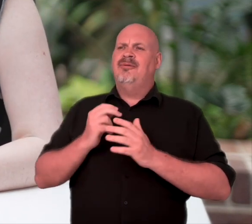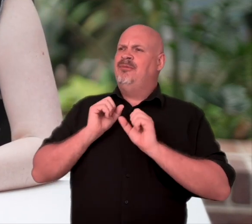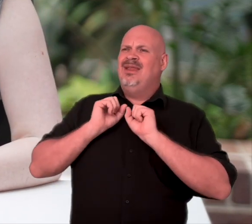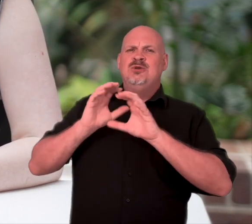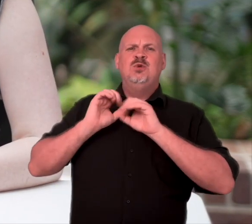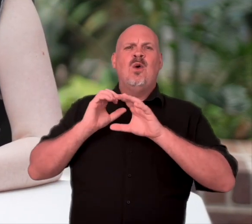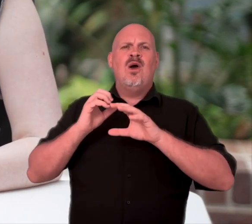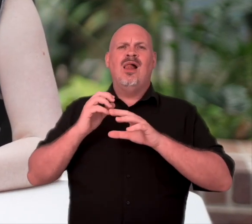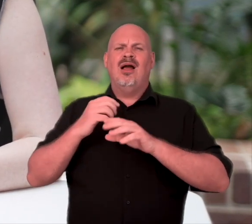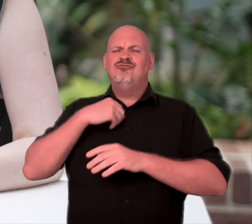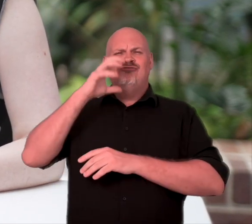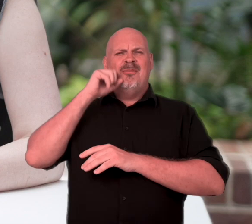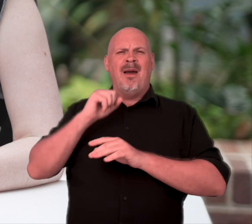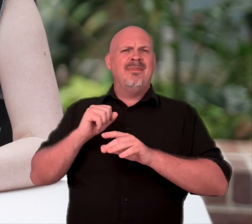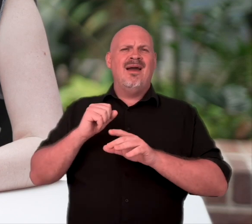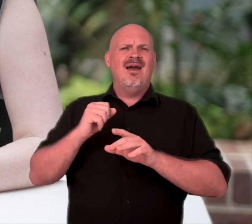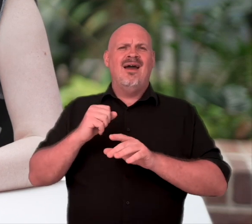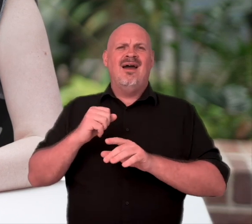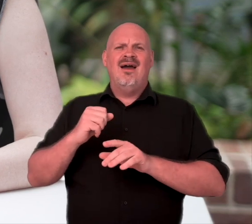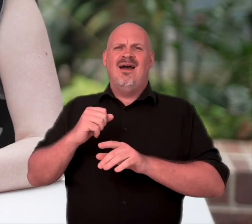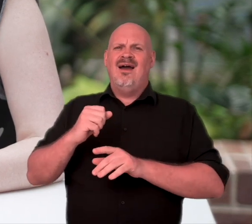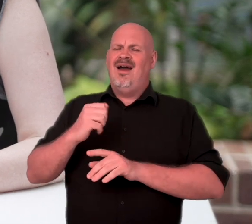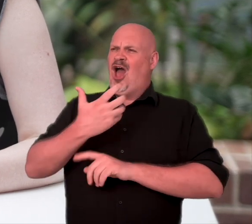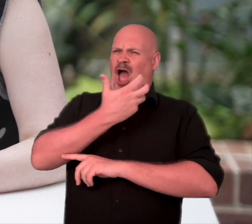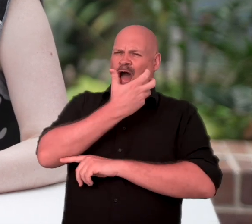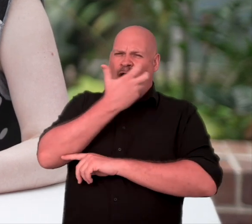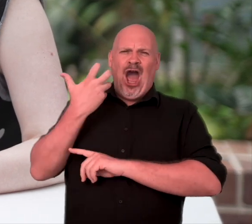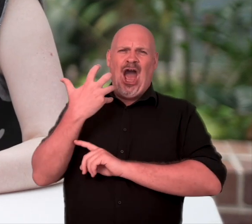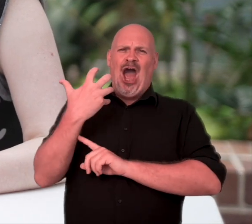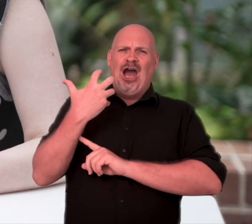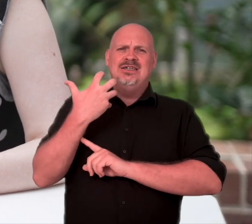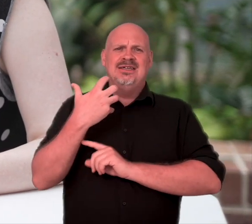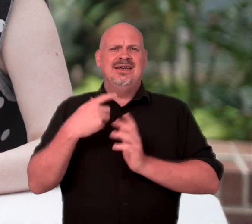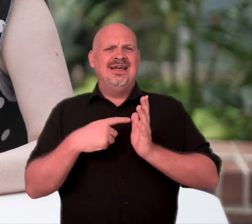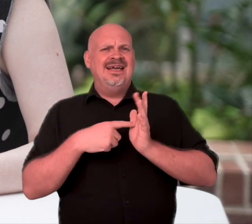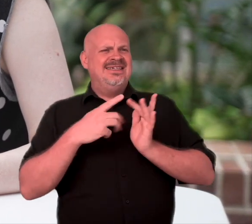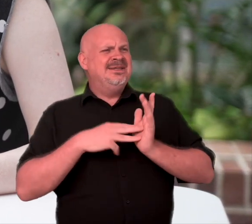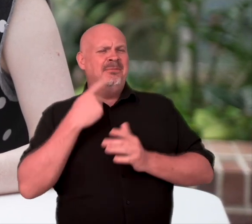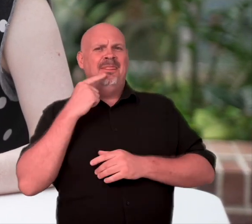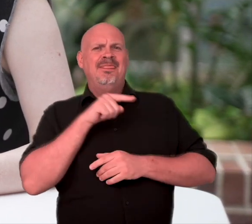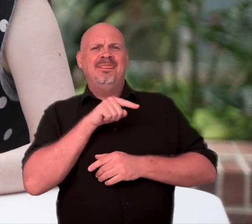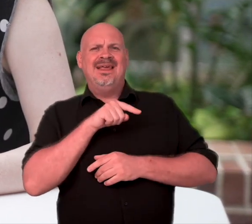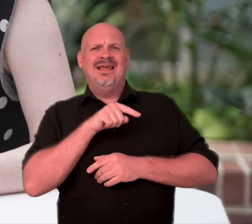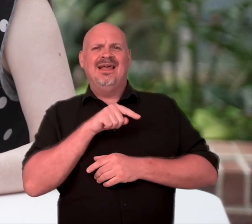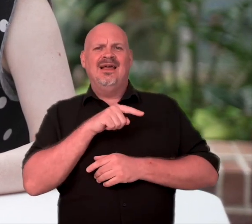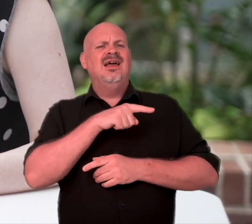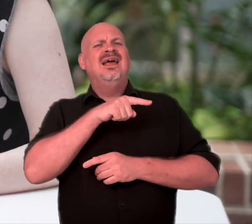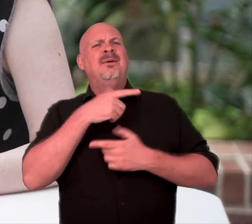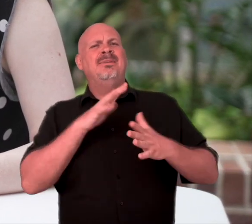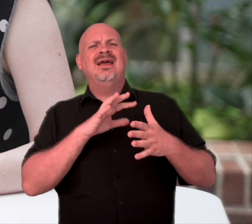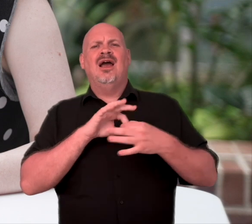artists. I can remember it being very hot at the time, and there's also, I think Tim was